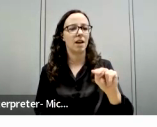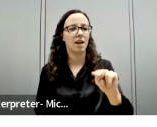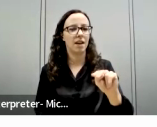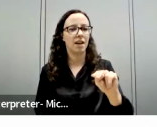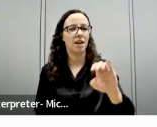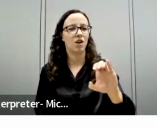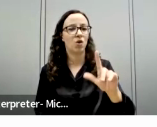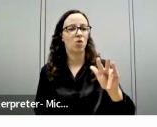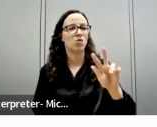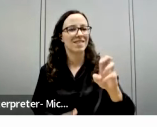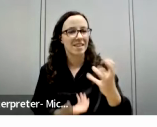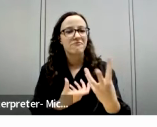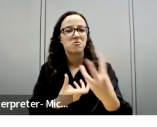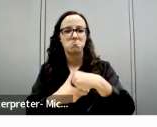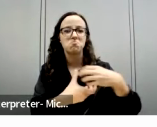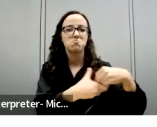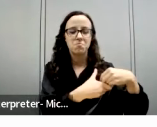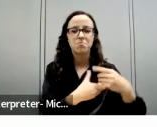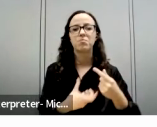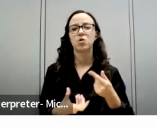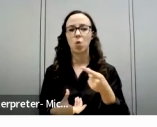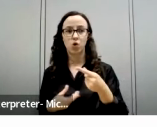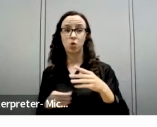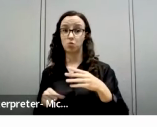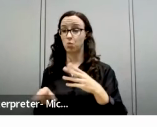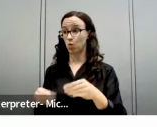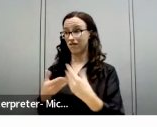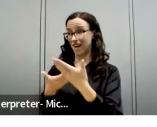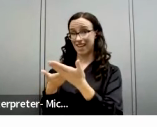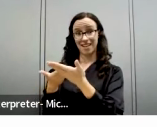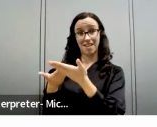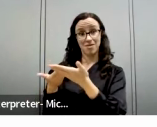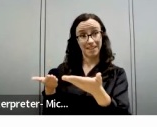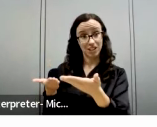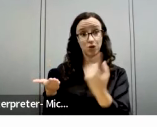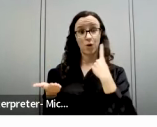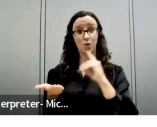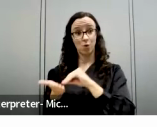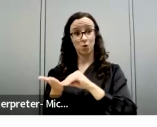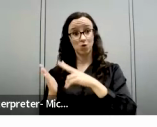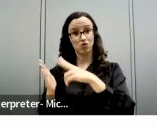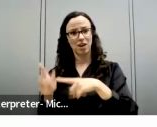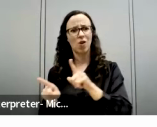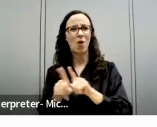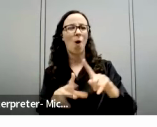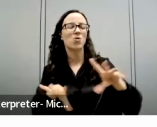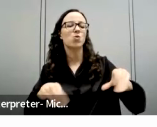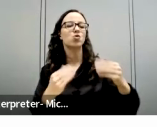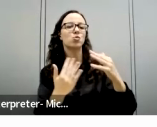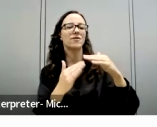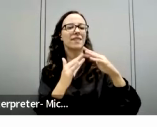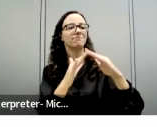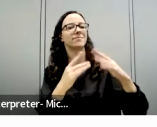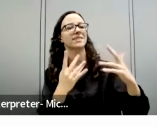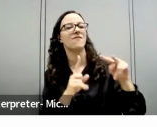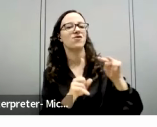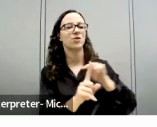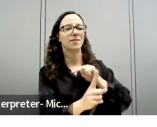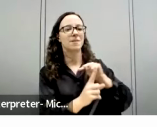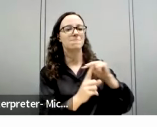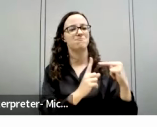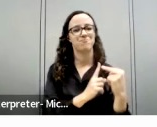know, like, hey, this is the material that we're reading, but also, hey, there's a lot of diverse perspectives on here too. And so that's your ability to add that